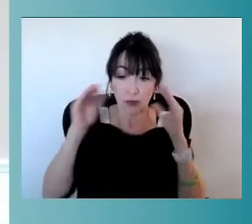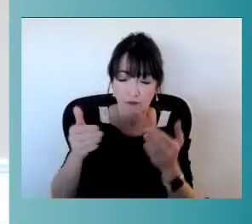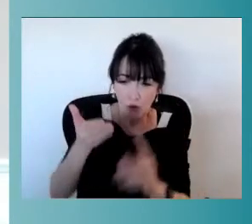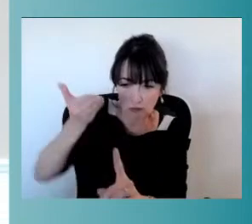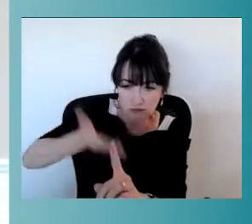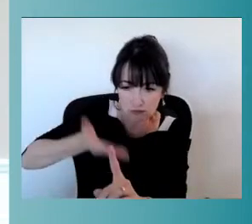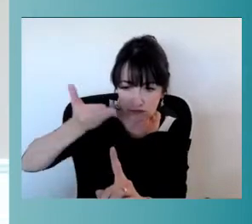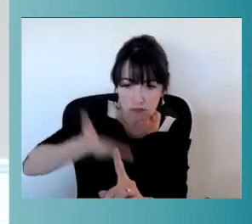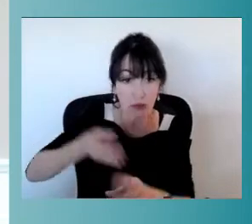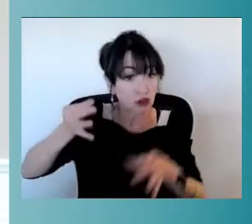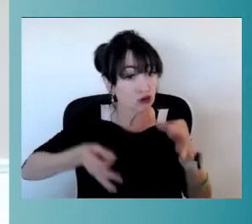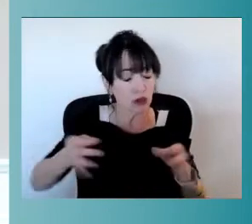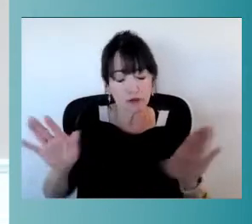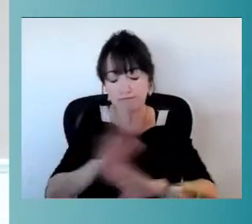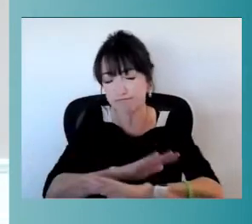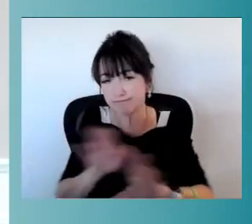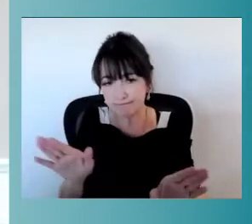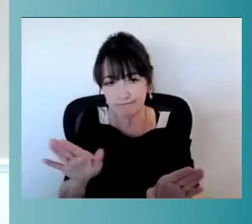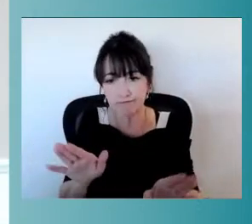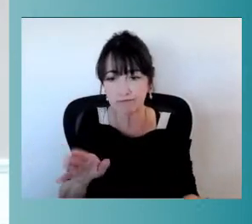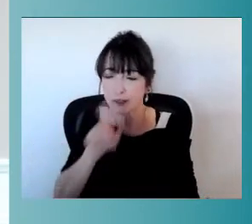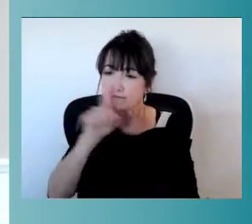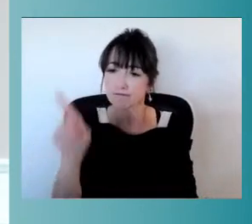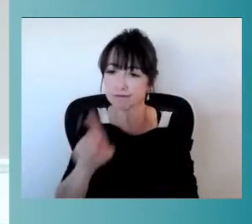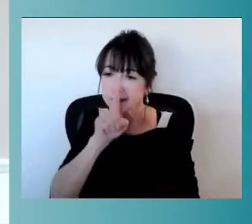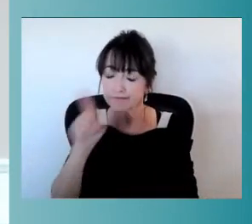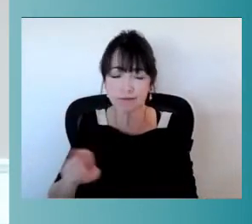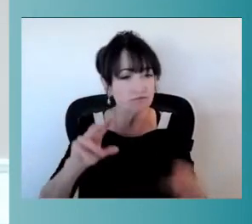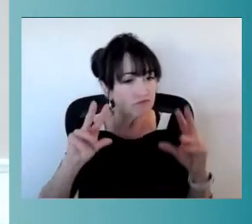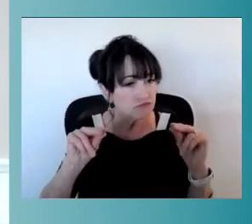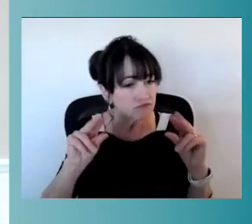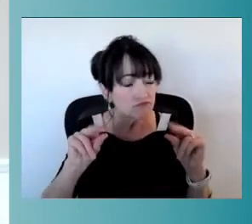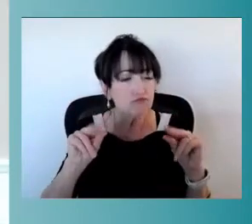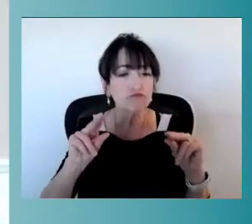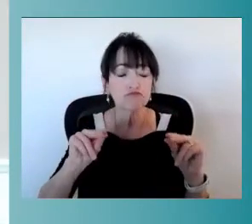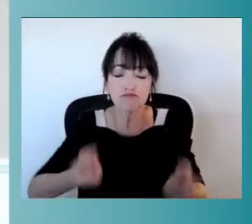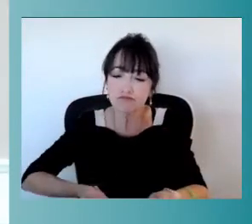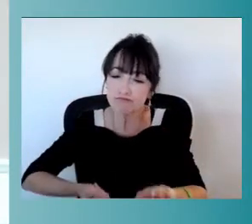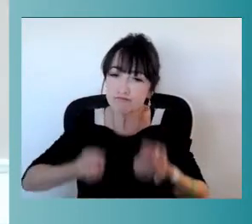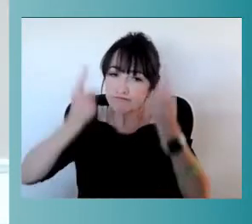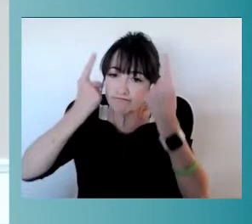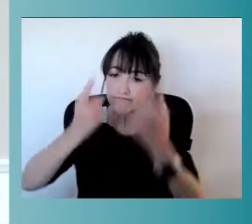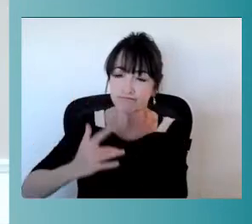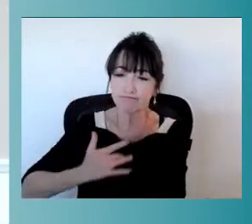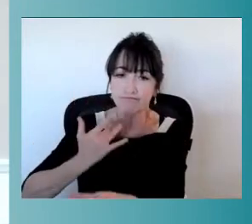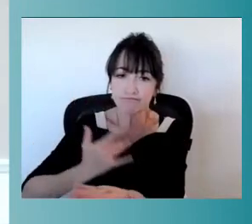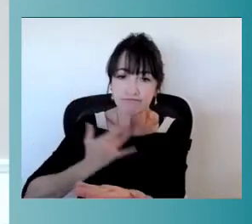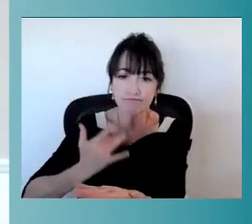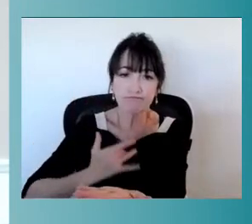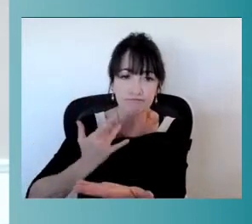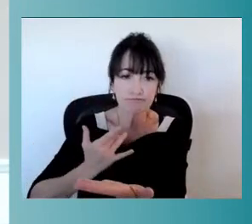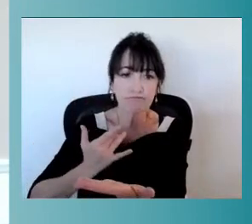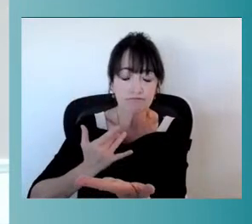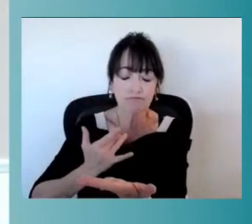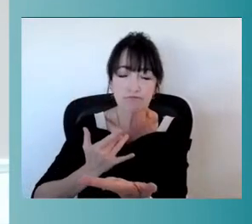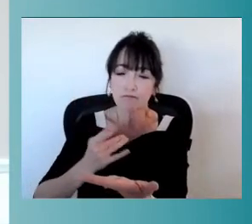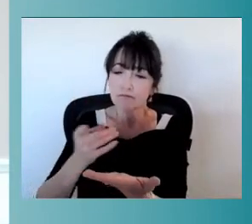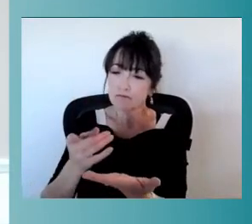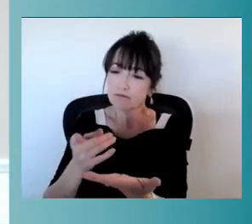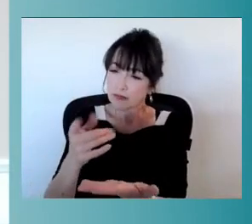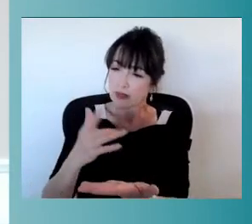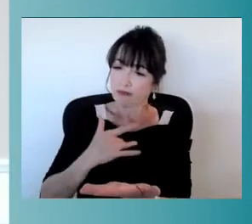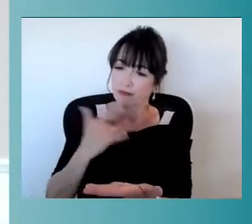judging, not telling them what to do, but being understanding. It is making that person feel